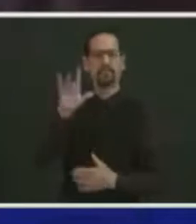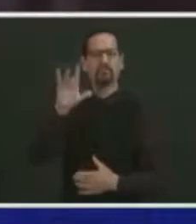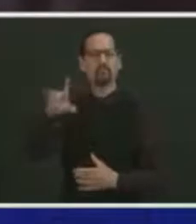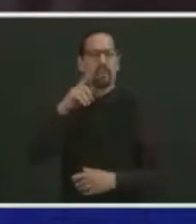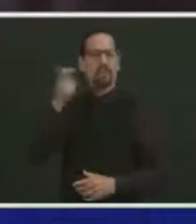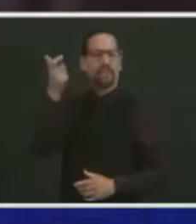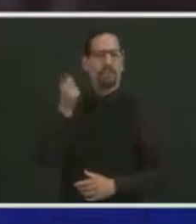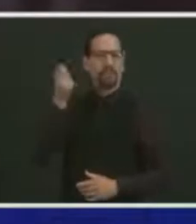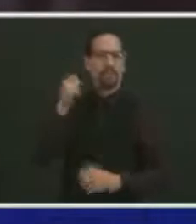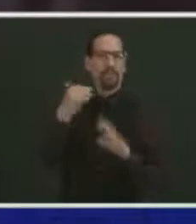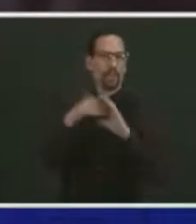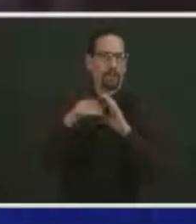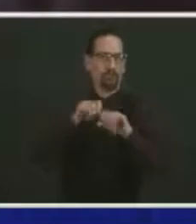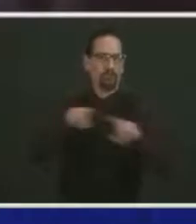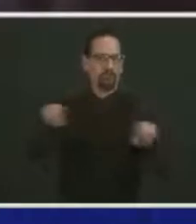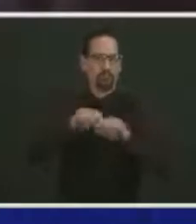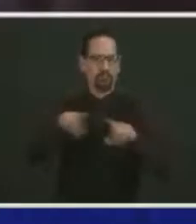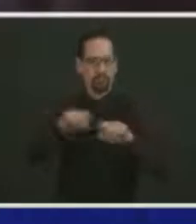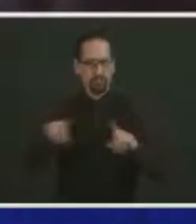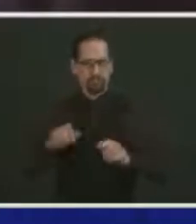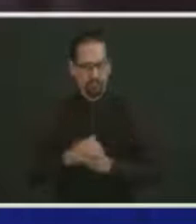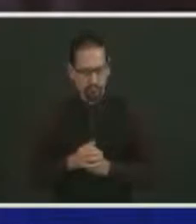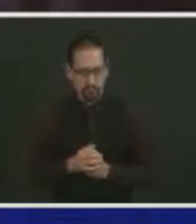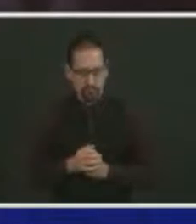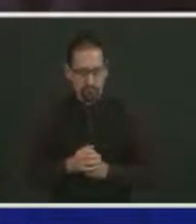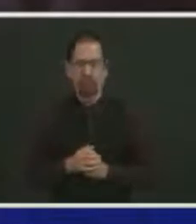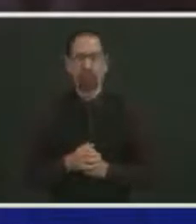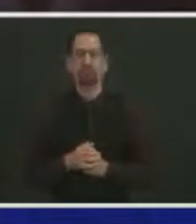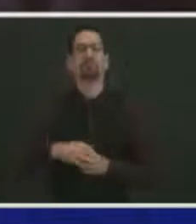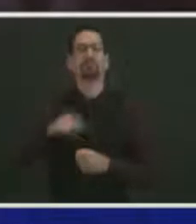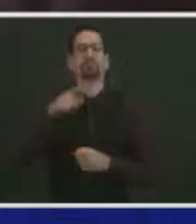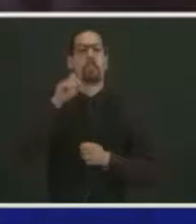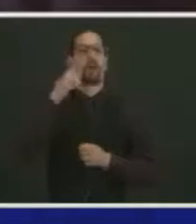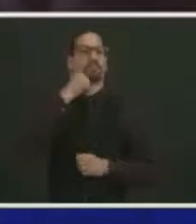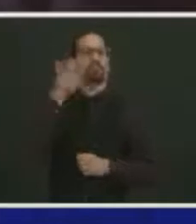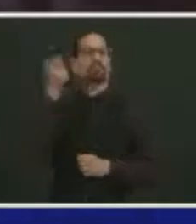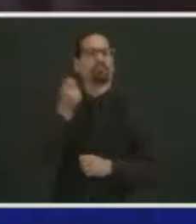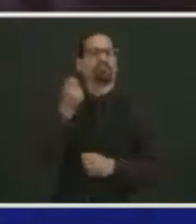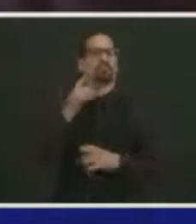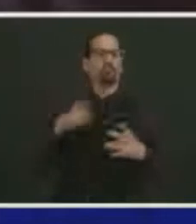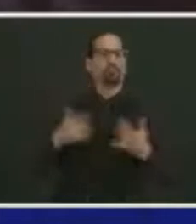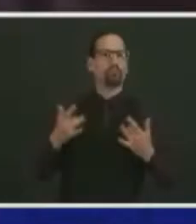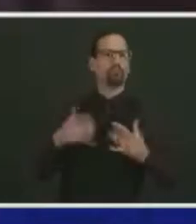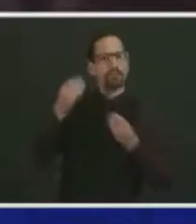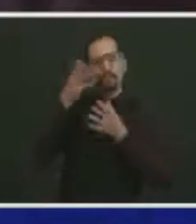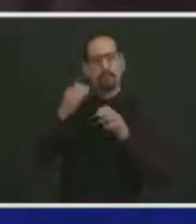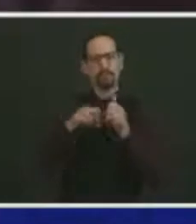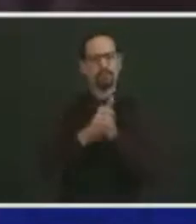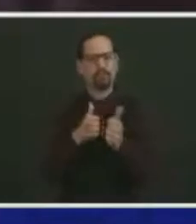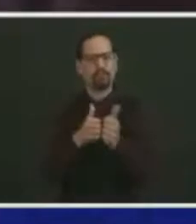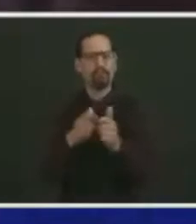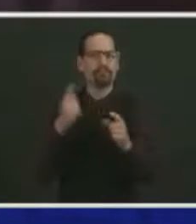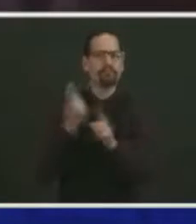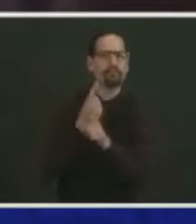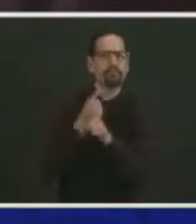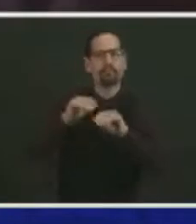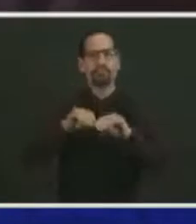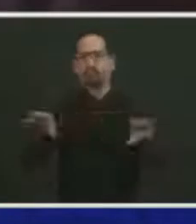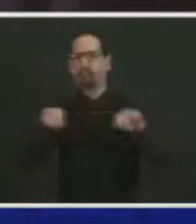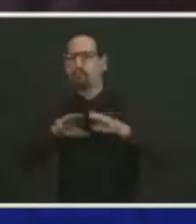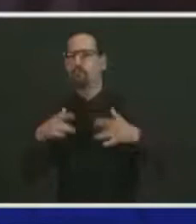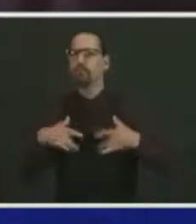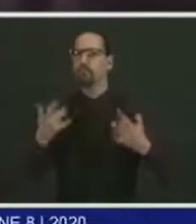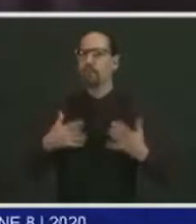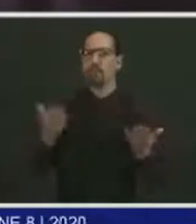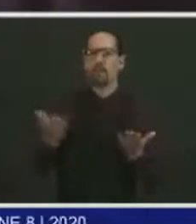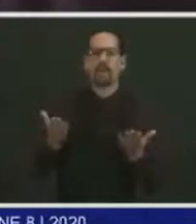governor.ri.gov, and sign up for our daily COVID emails. Thousands of people have done that. You'll get an email every day, and it'll provide you with up-to-date